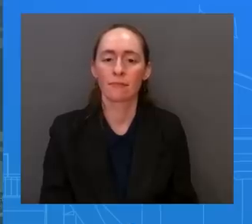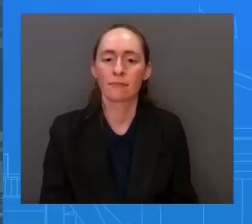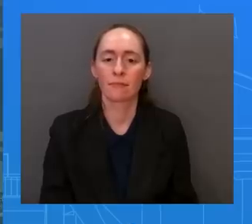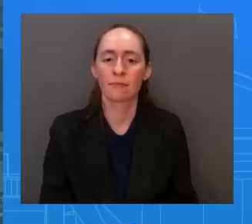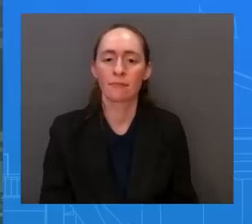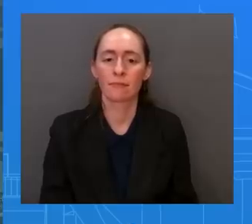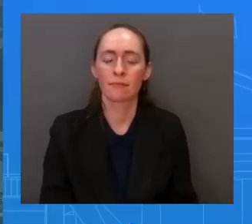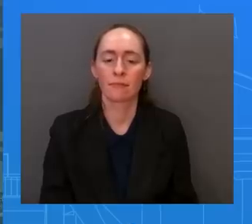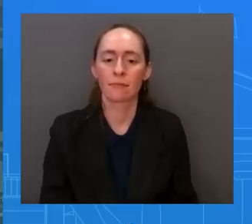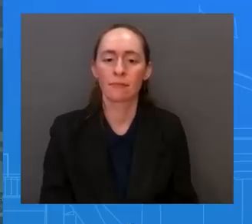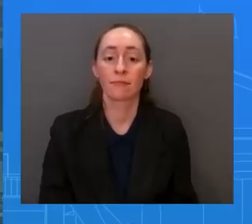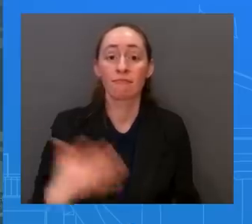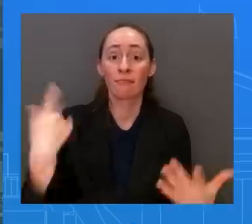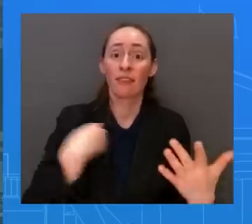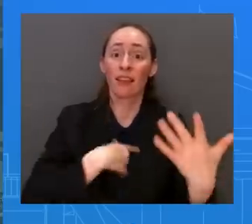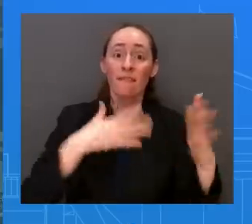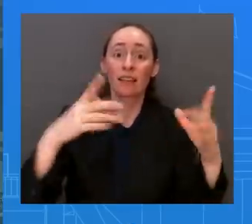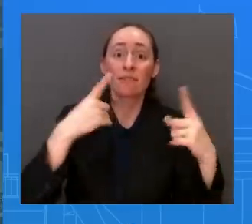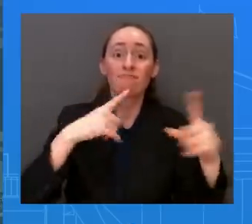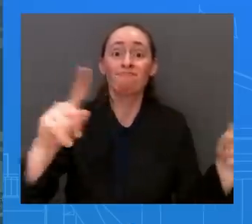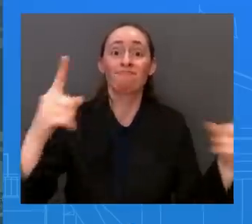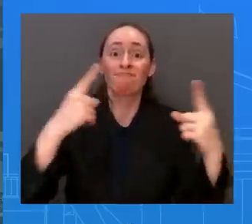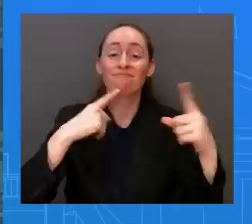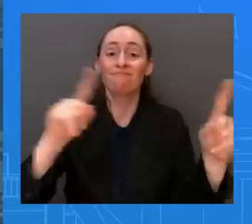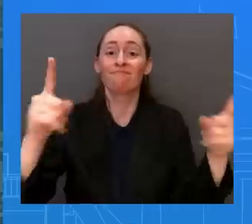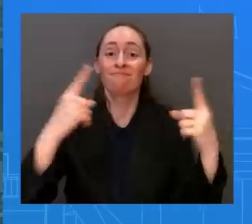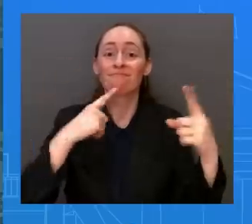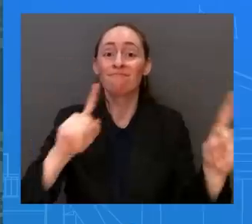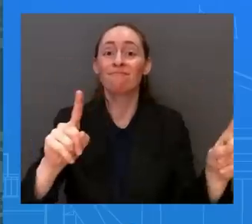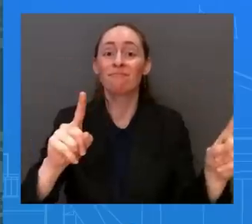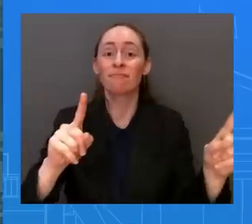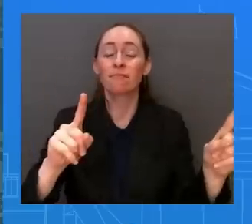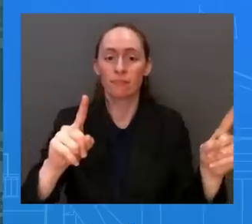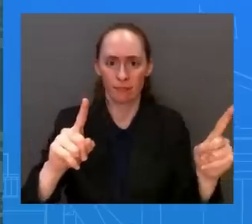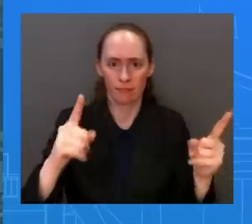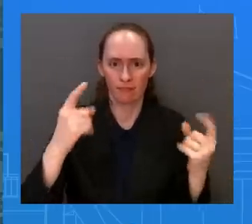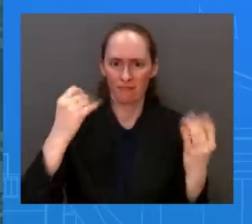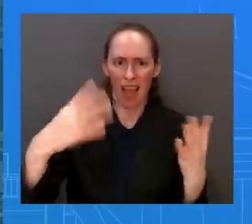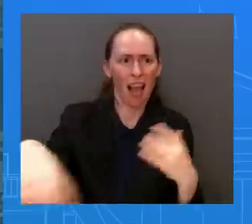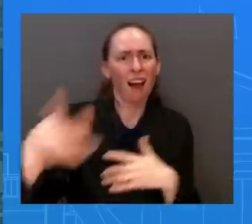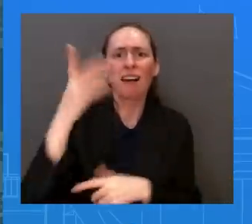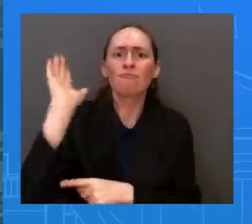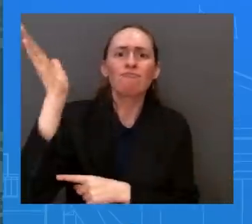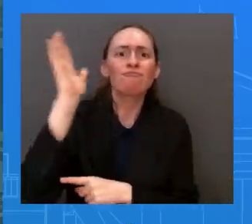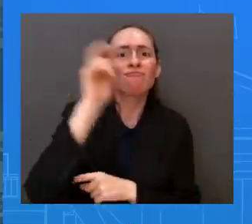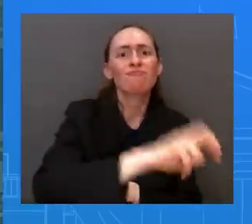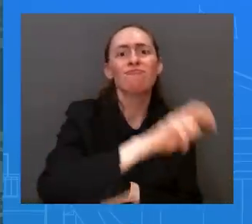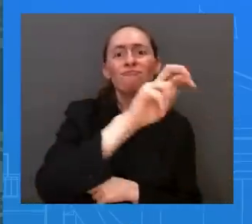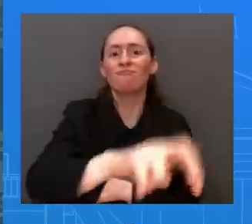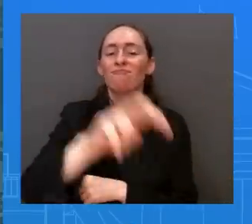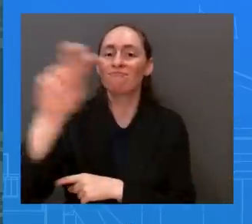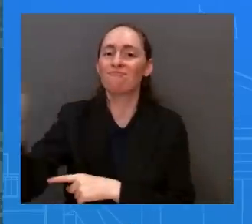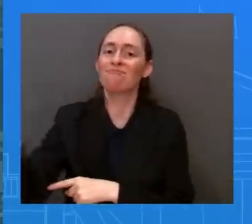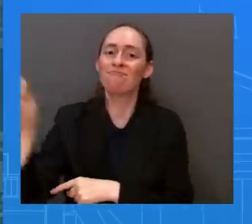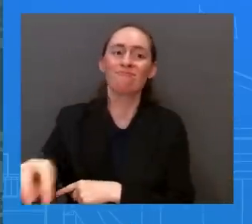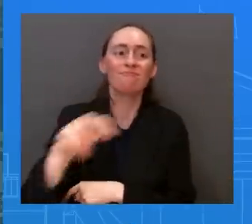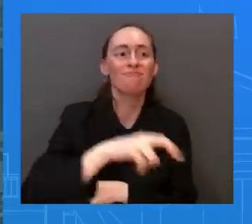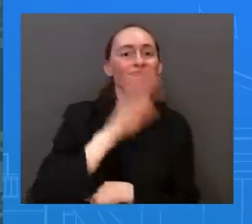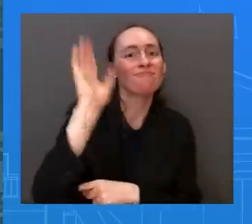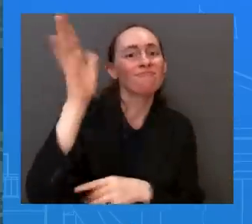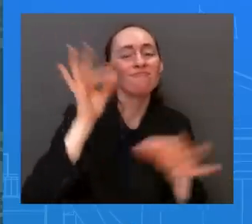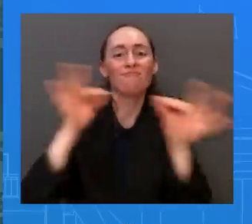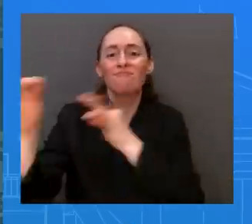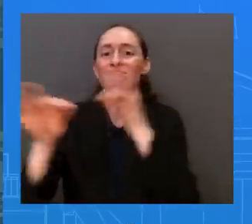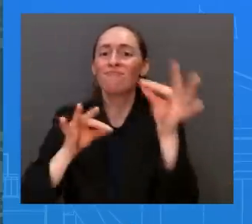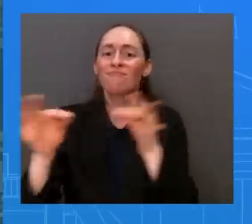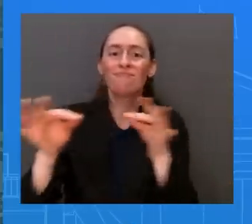led that. And the president went out there and spoke on these very important pieces of historic legislation. When you think about what it's done for